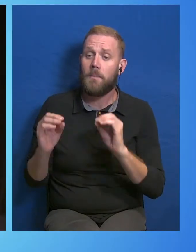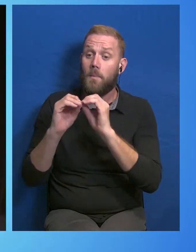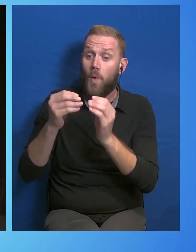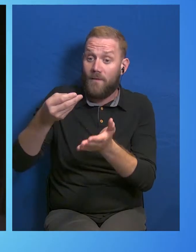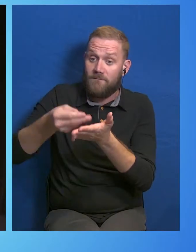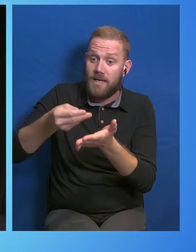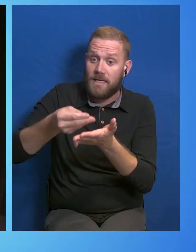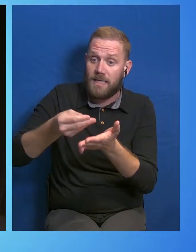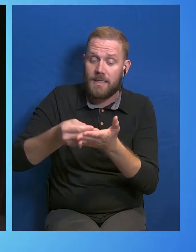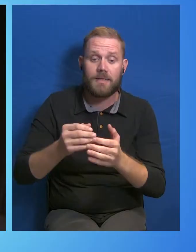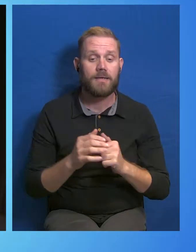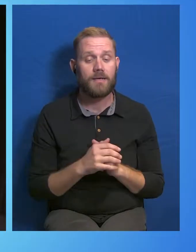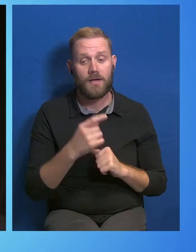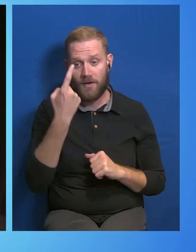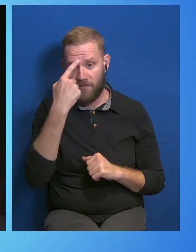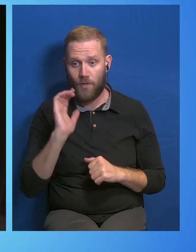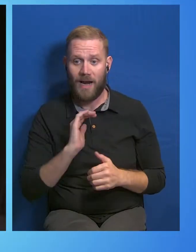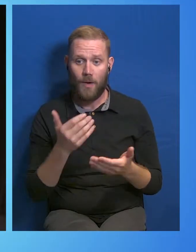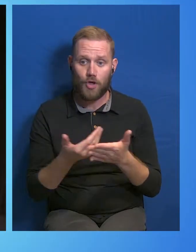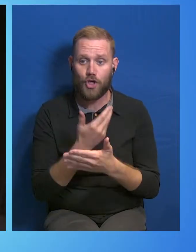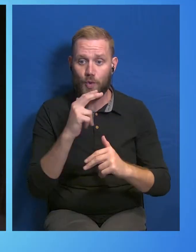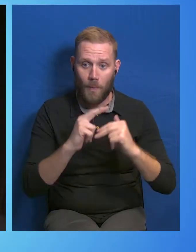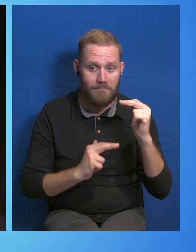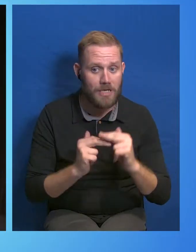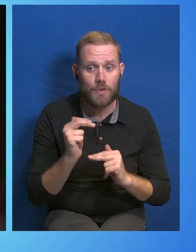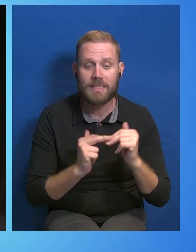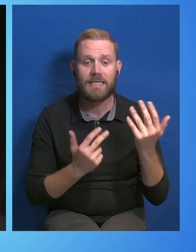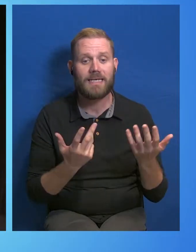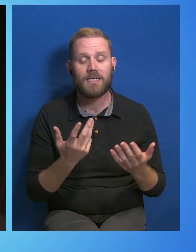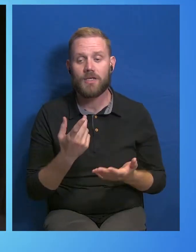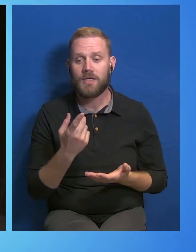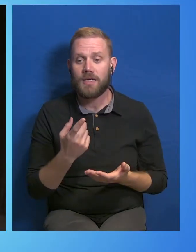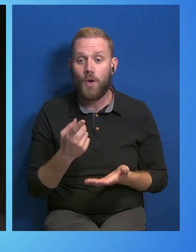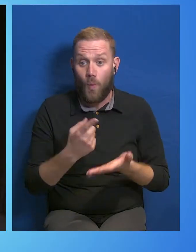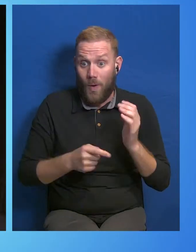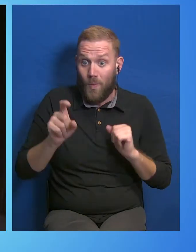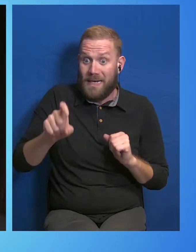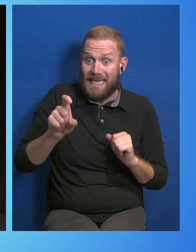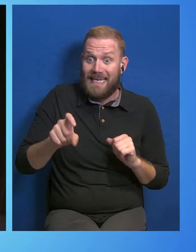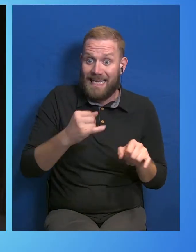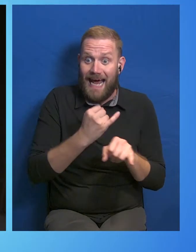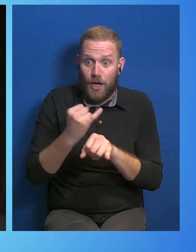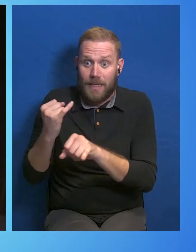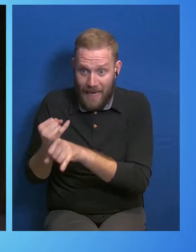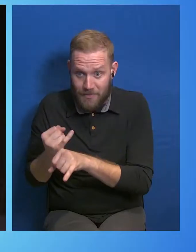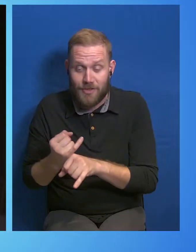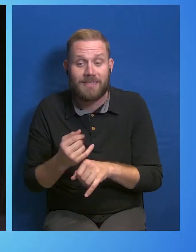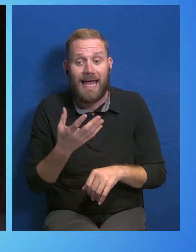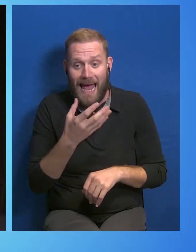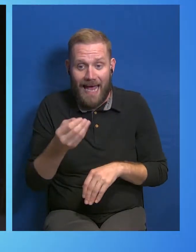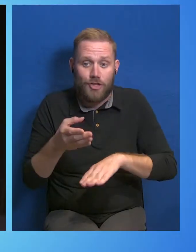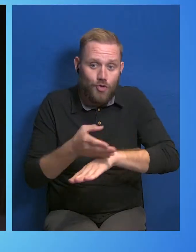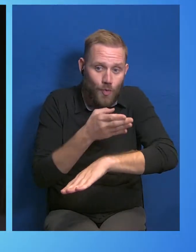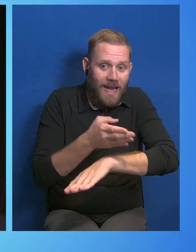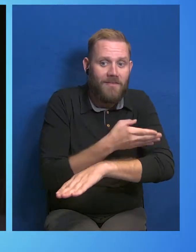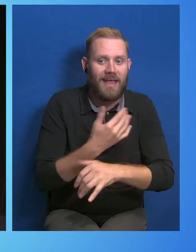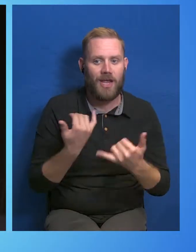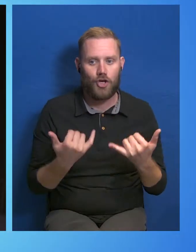funds for our new buildings that we need on our campuses and to renovate our current buildings.